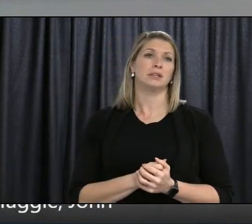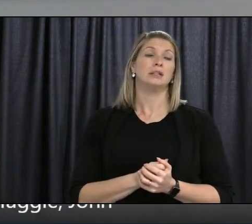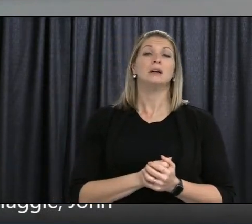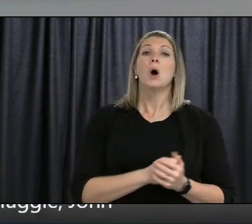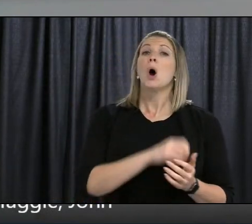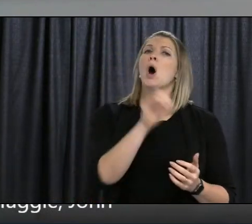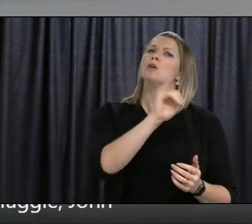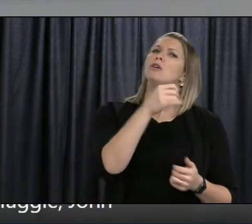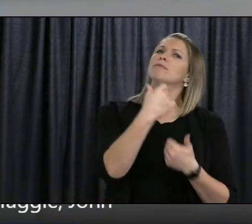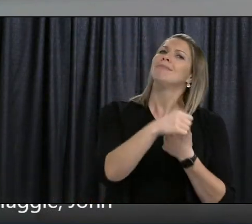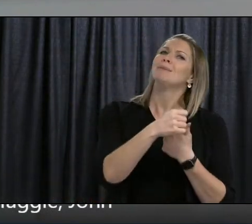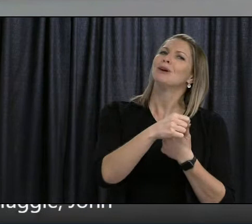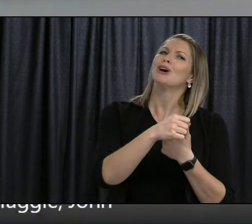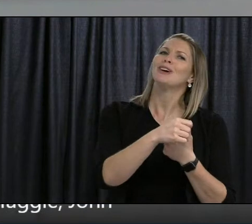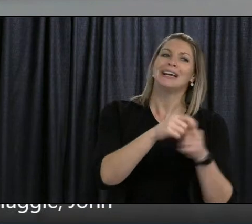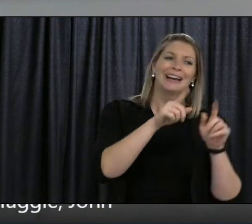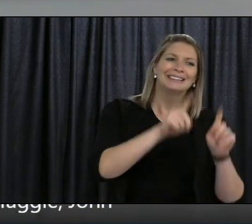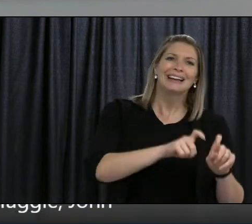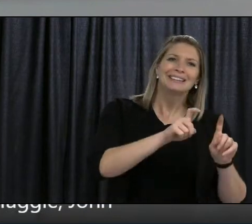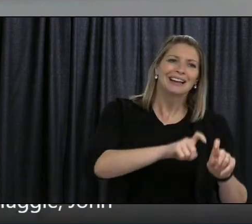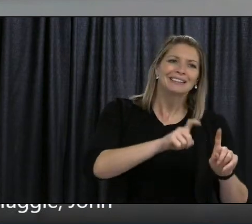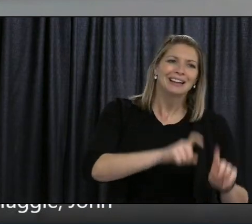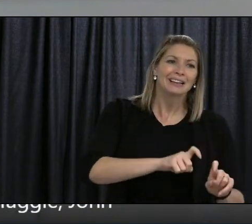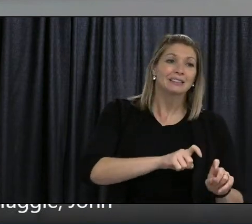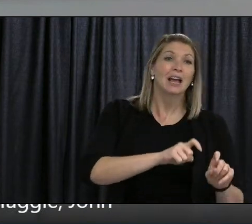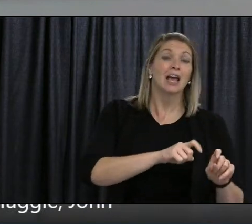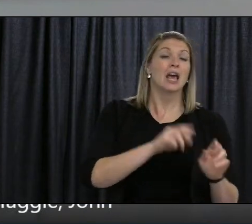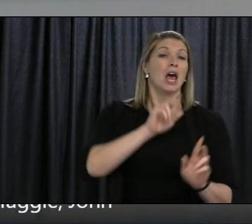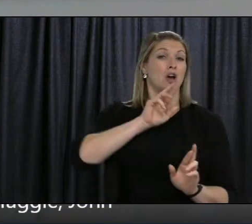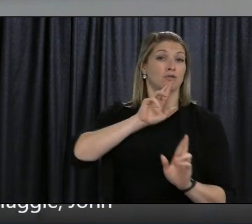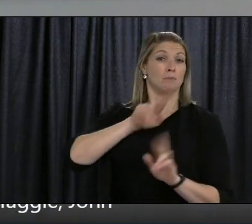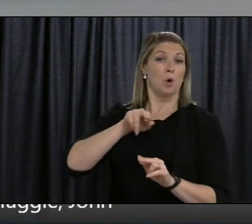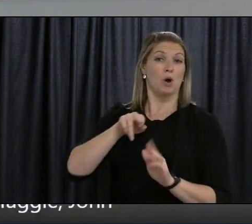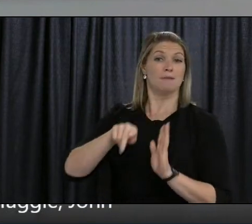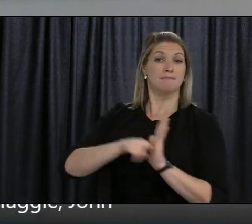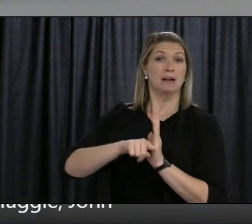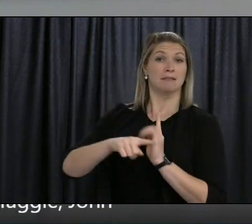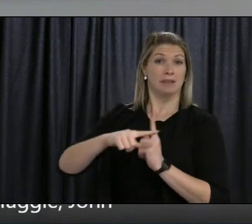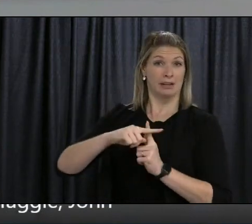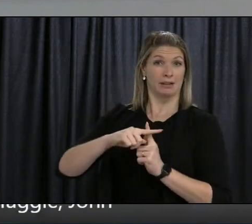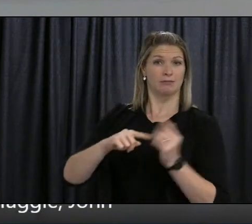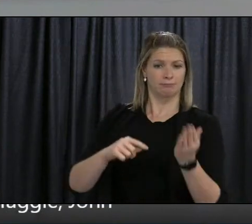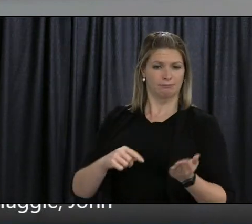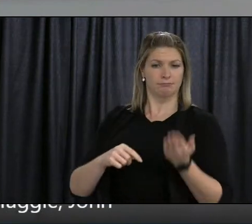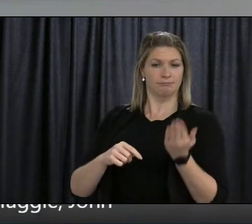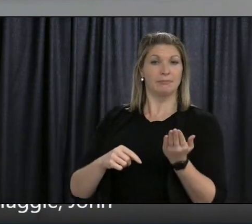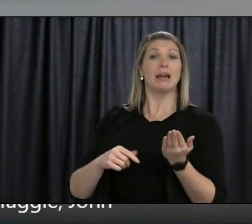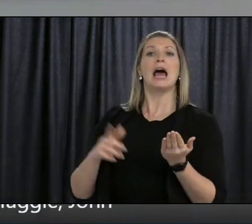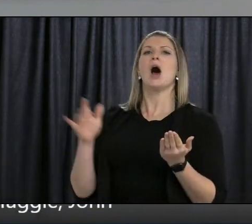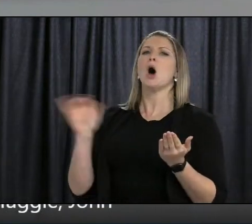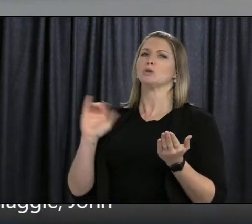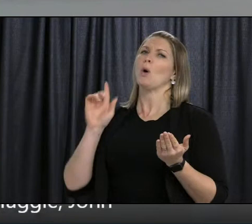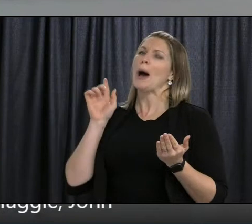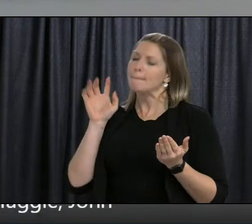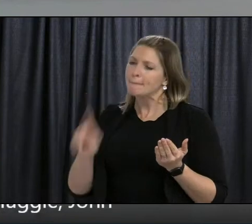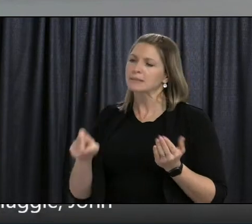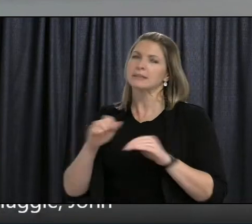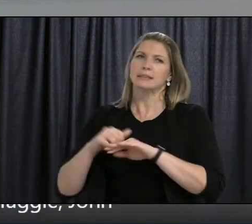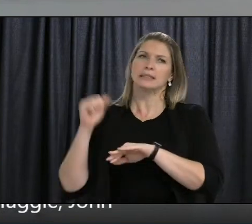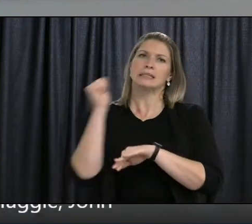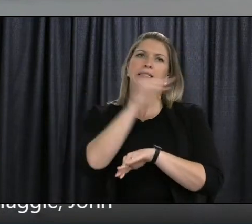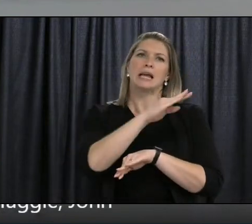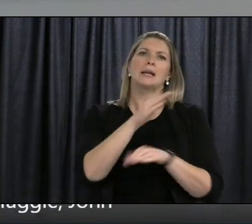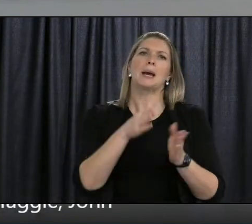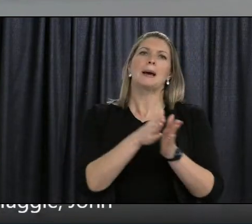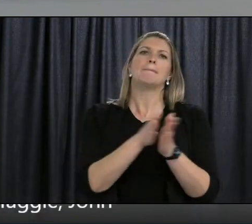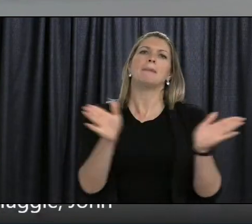validation purposes are currently being double-checked by being sent out subsequently to the public health lab